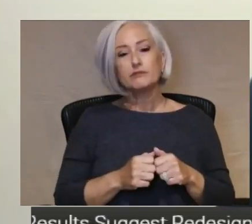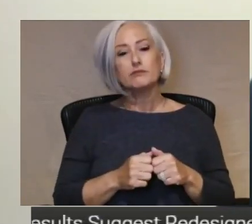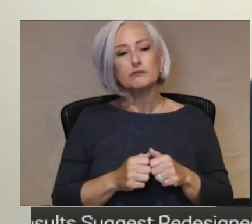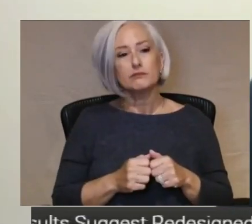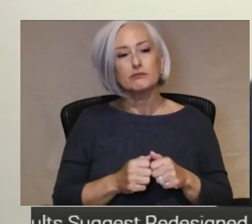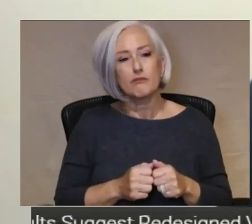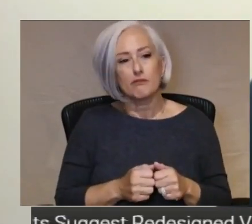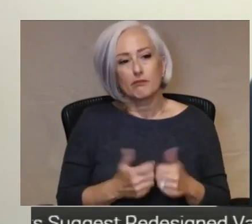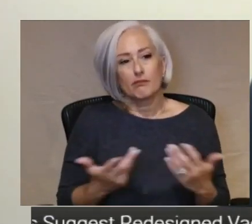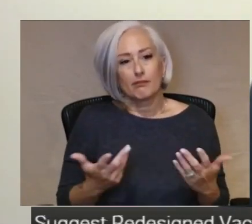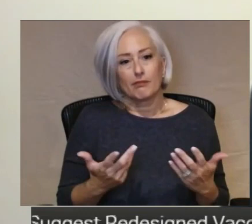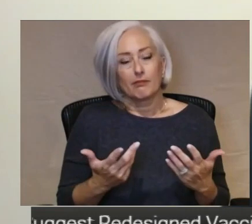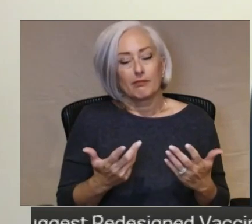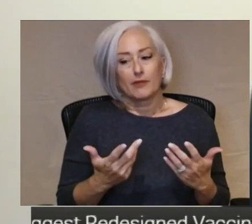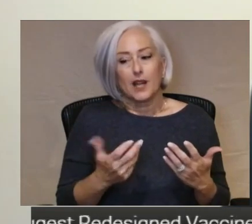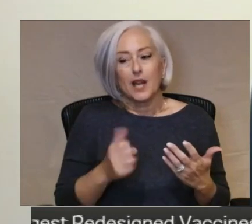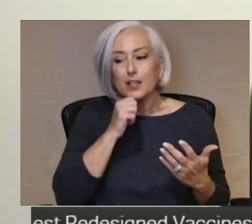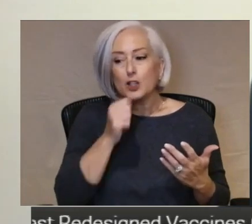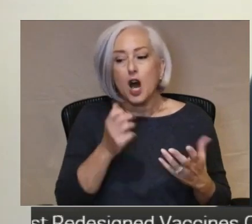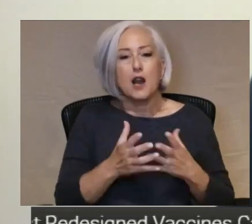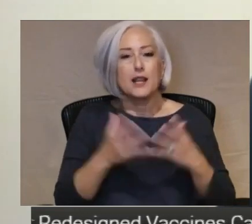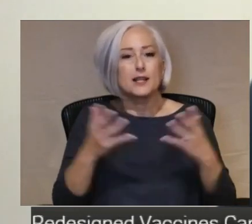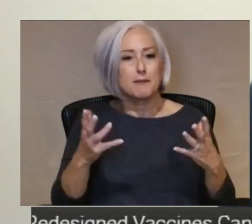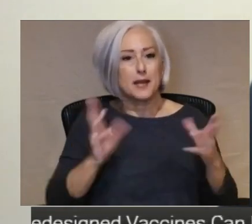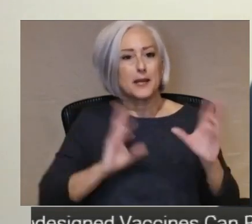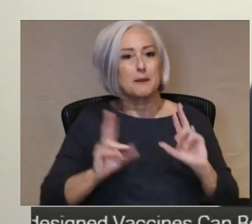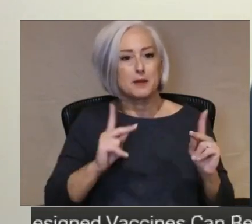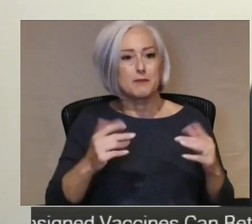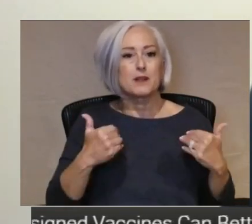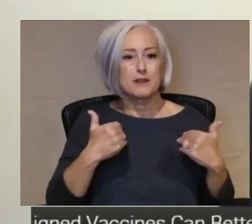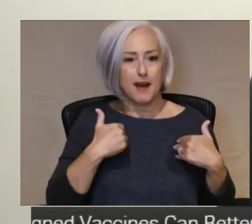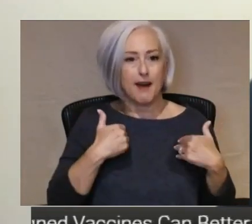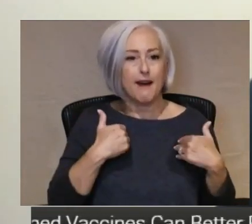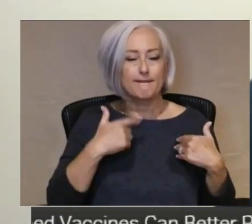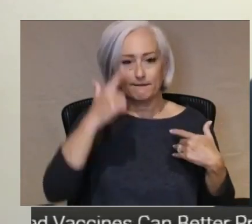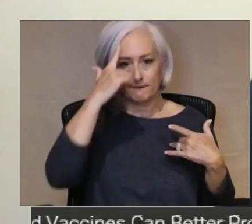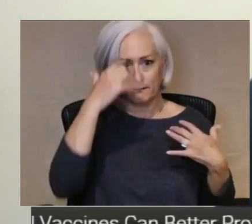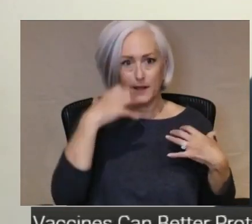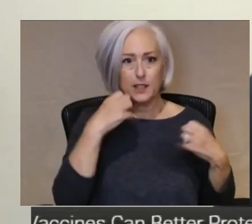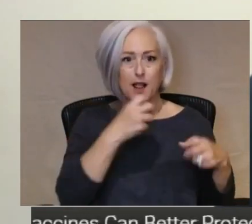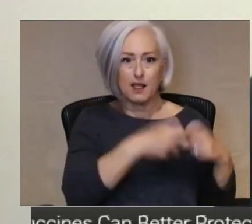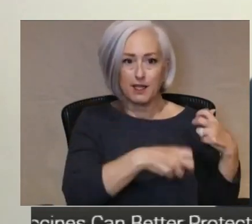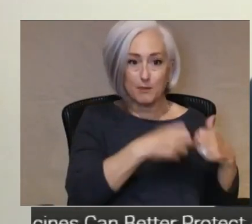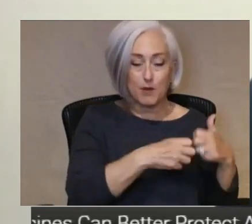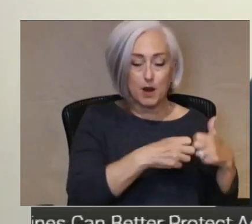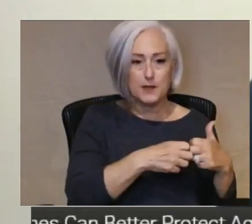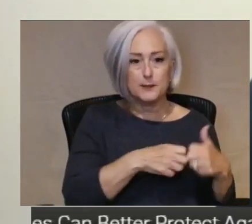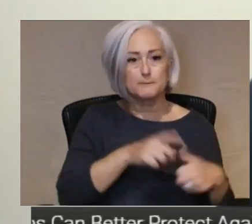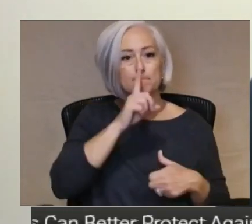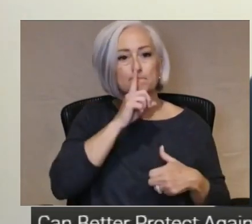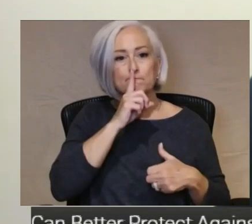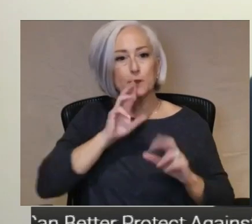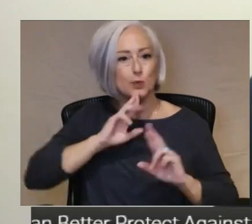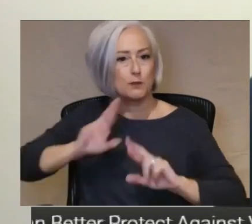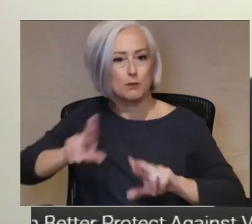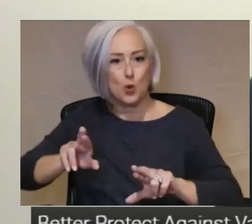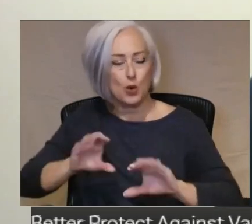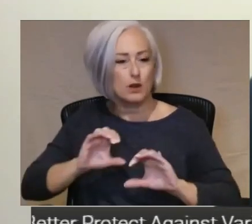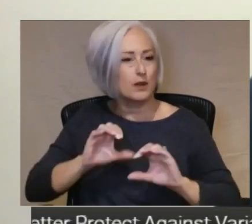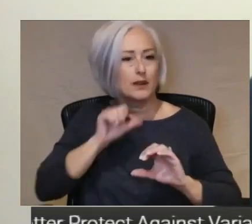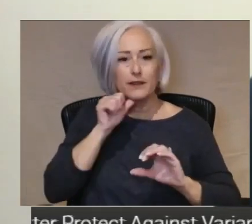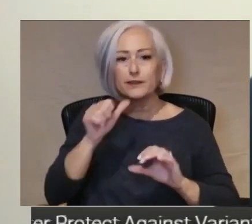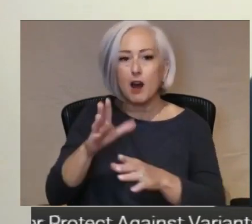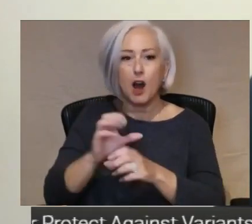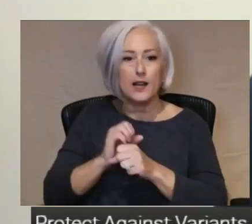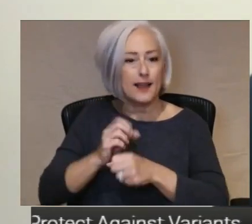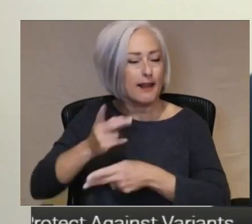it's an underreporting, because there are people who are just kind of white knuckling, but don't acknowledge and don't access care and aren't gonna report their